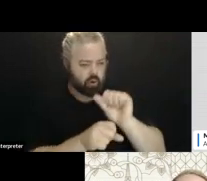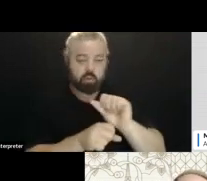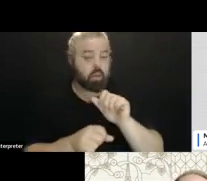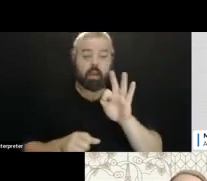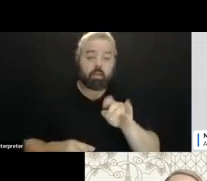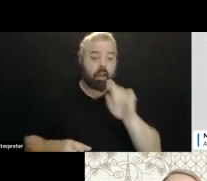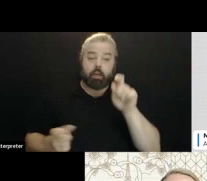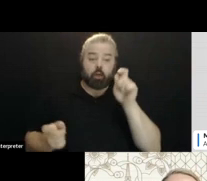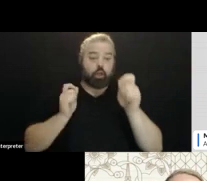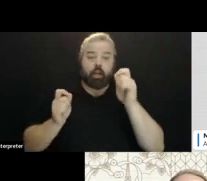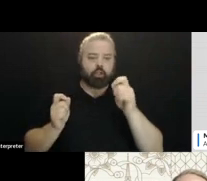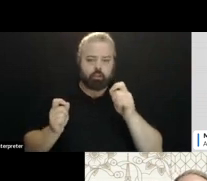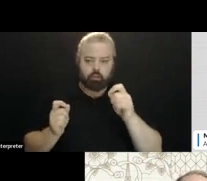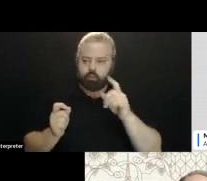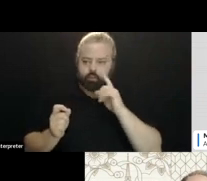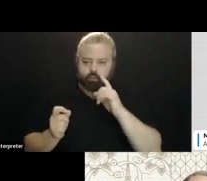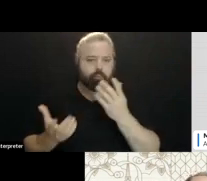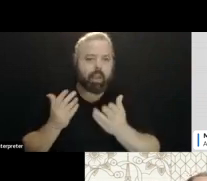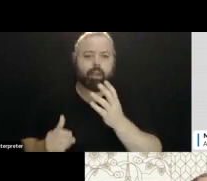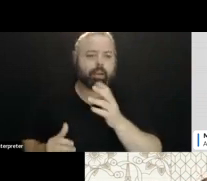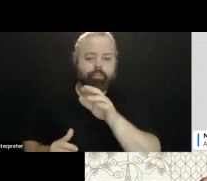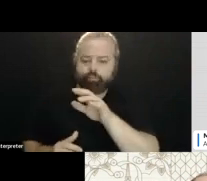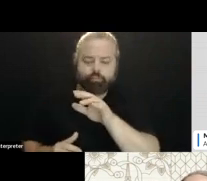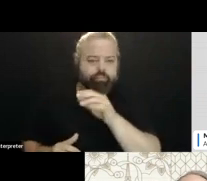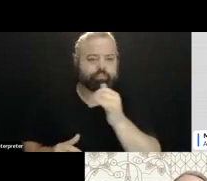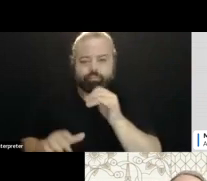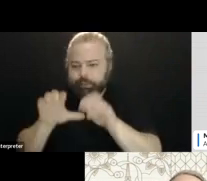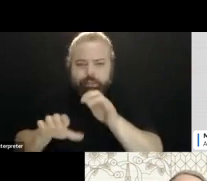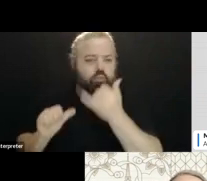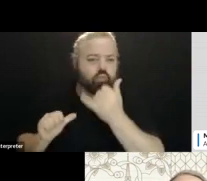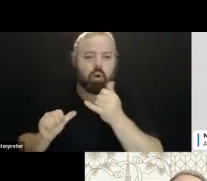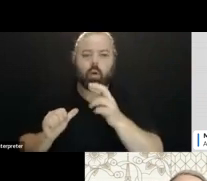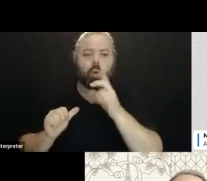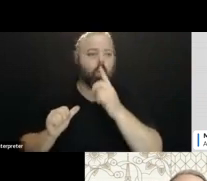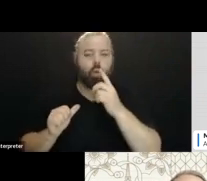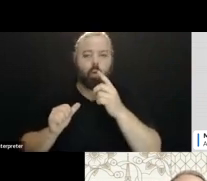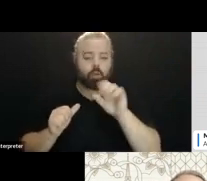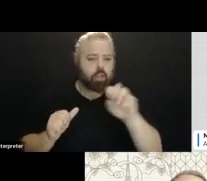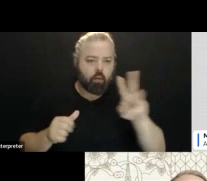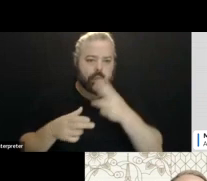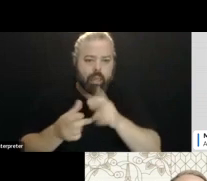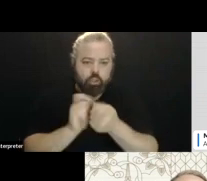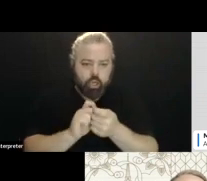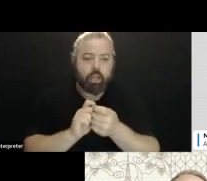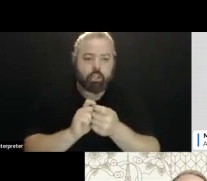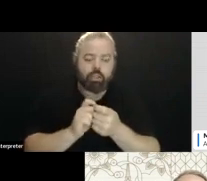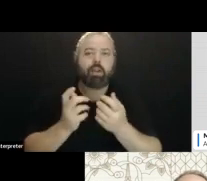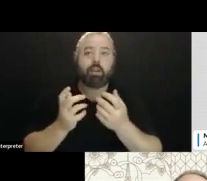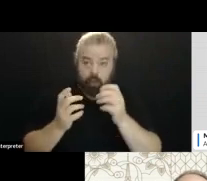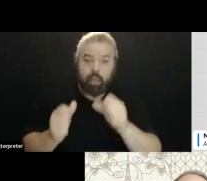fly for a typo, or if a piece of software changes names. That flexibility is really